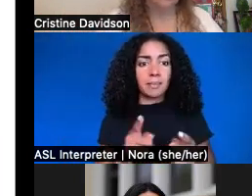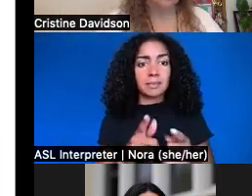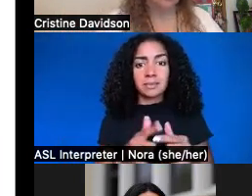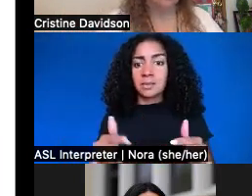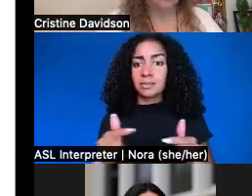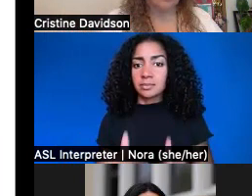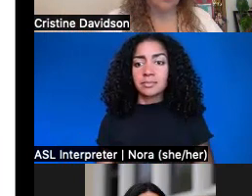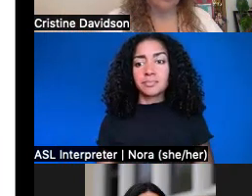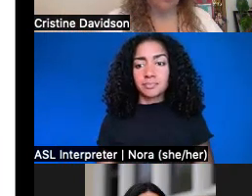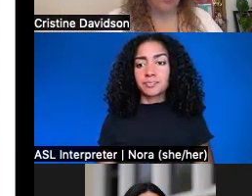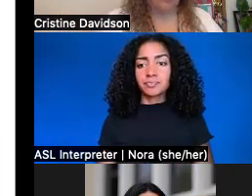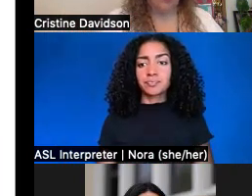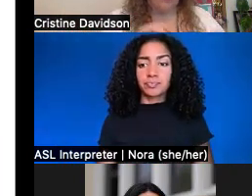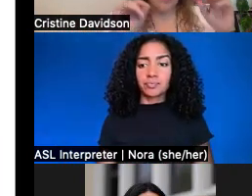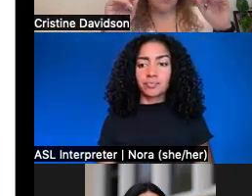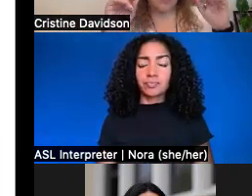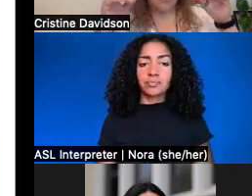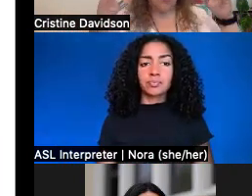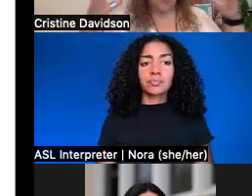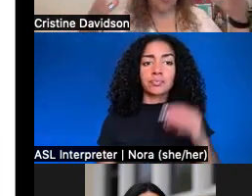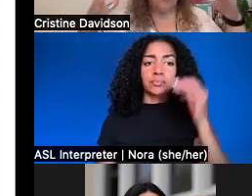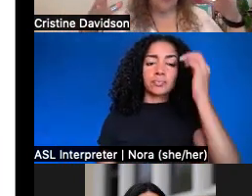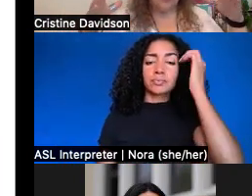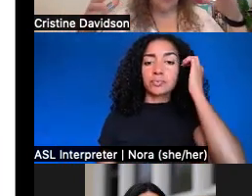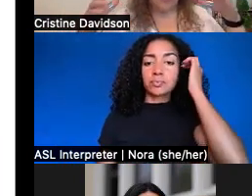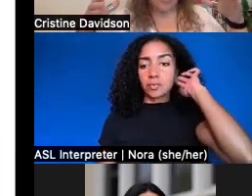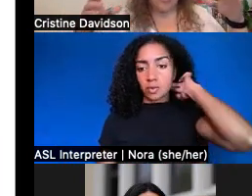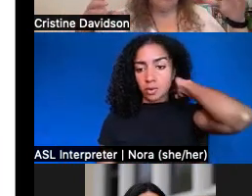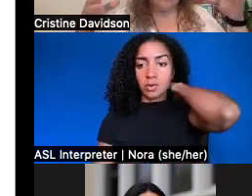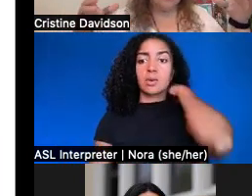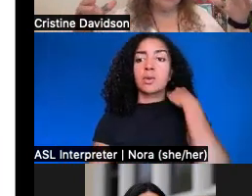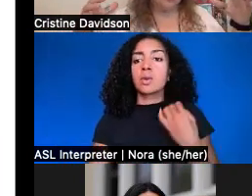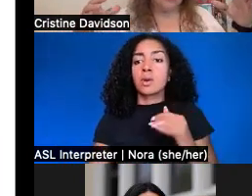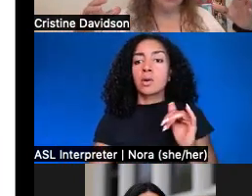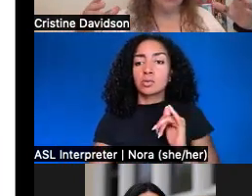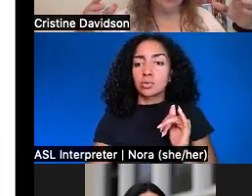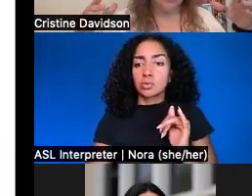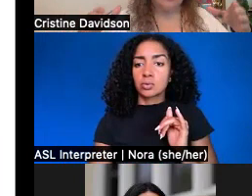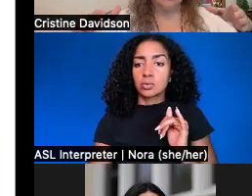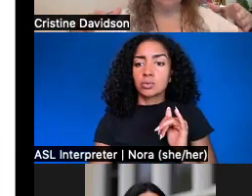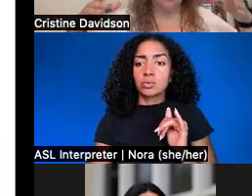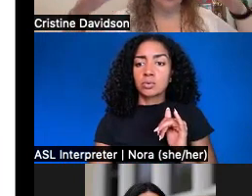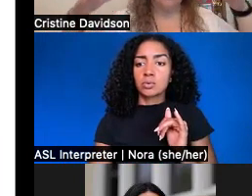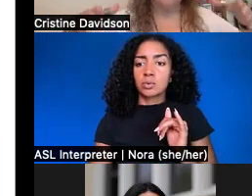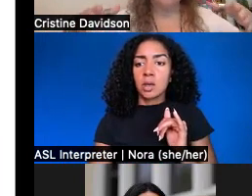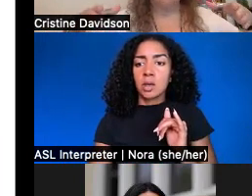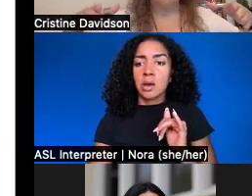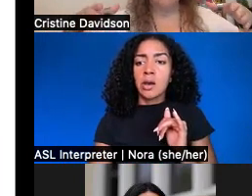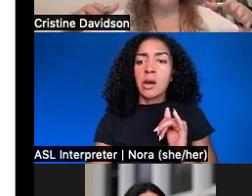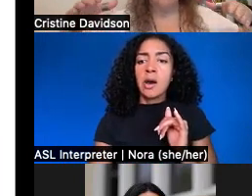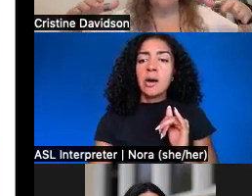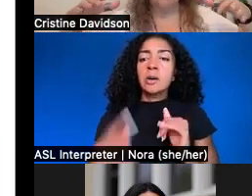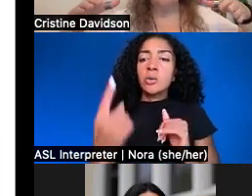And then also too, it's one of the worldviews that we have as Indigenous people is that we're a